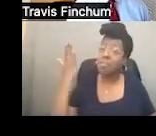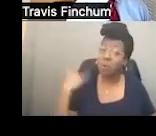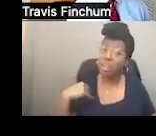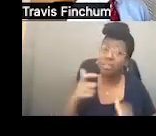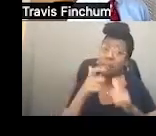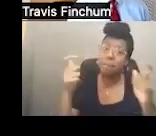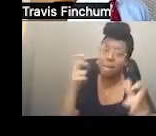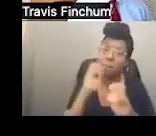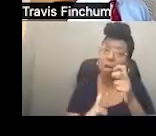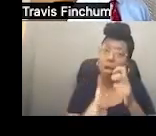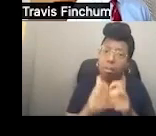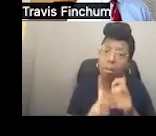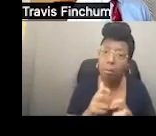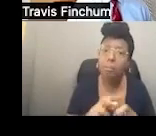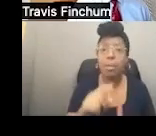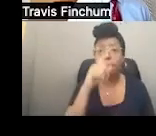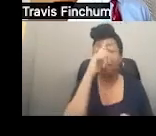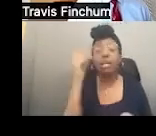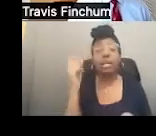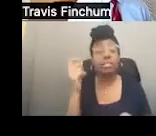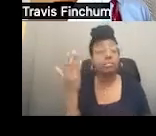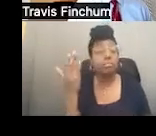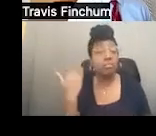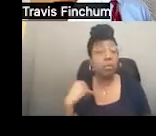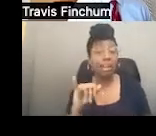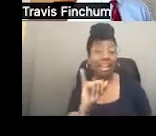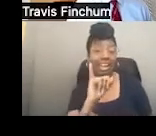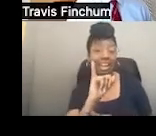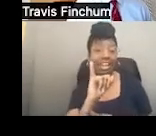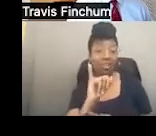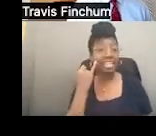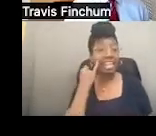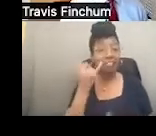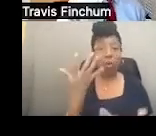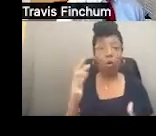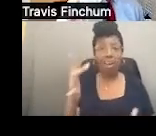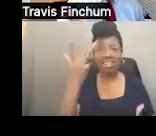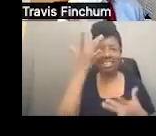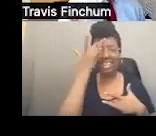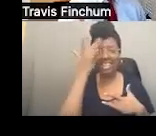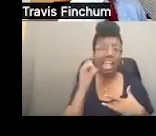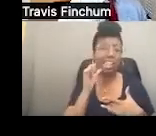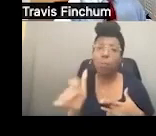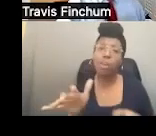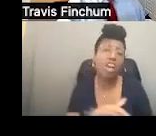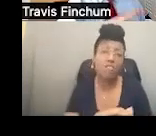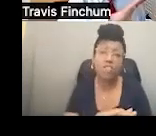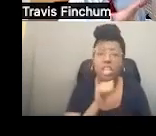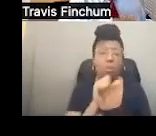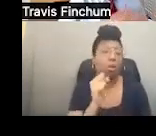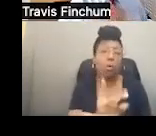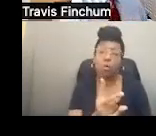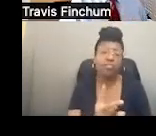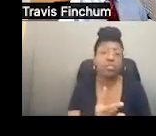problem in the past because insurance companies could exclude certain medical expenses if the